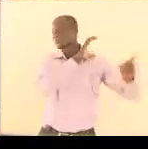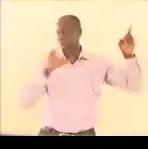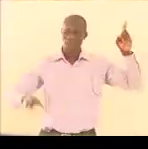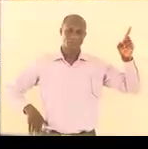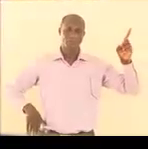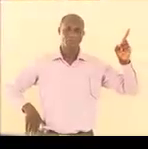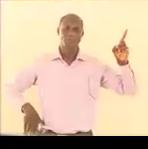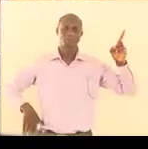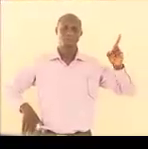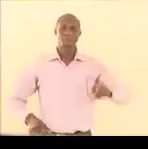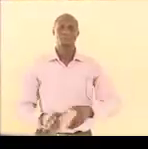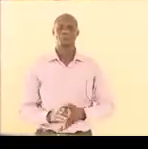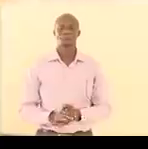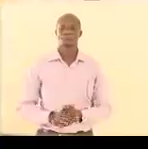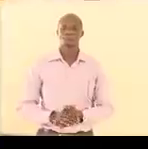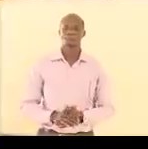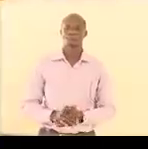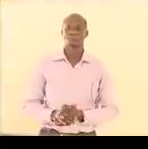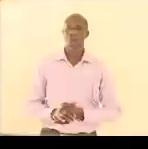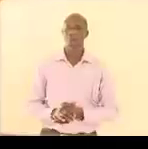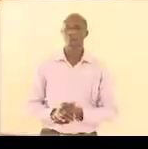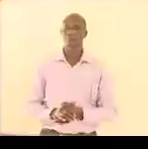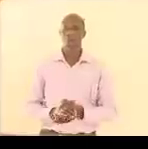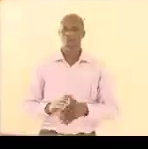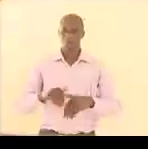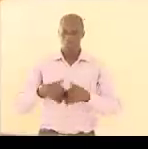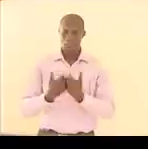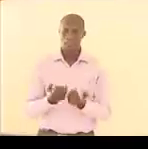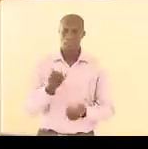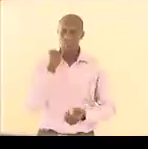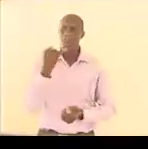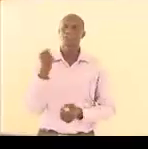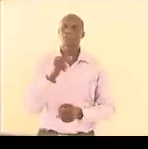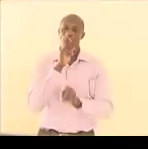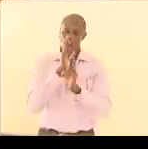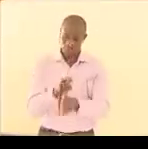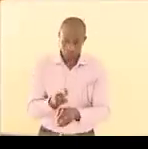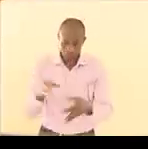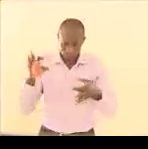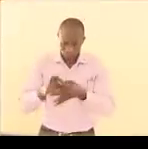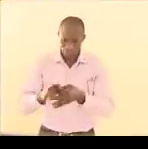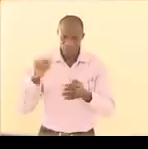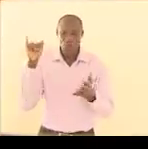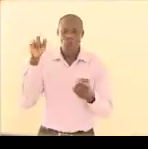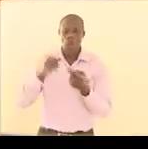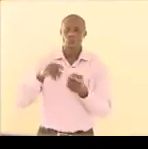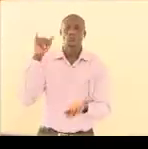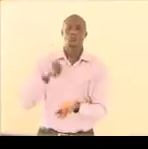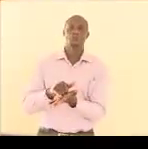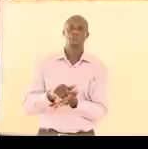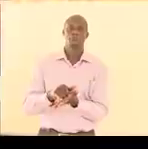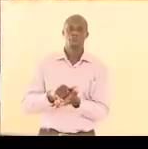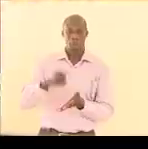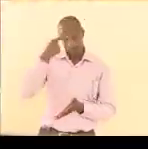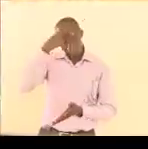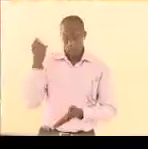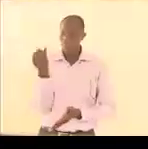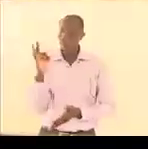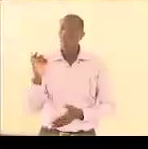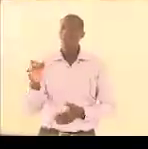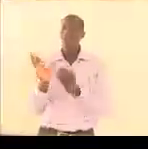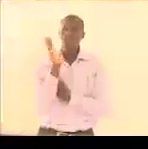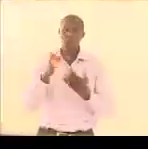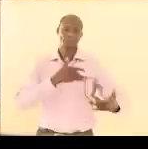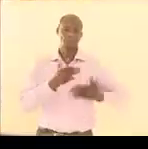in Christ. Yes. How is the responsorial psalm linked to that? Because of